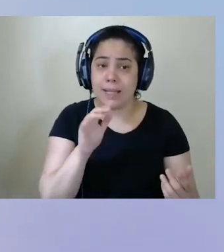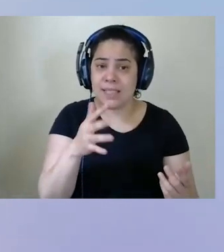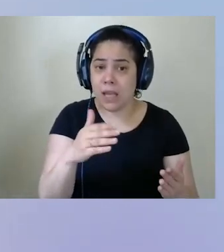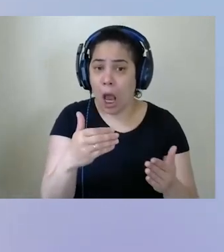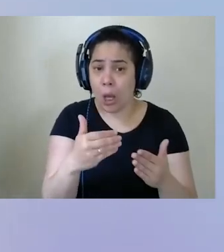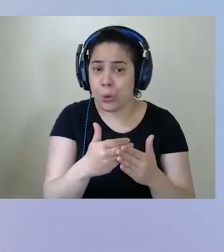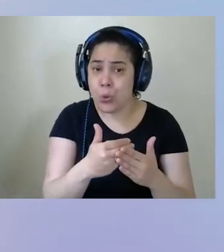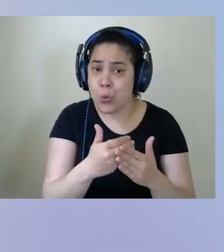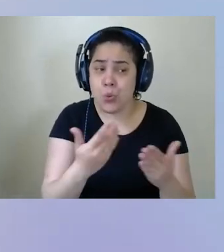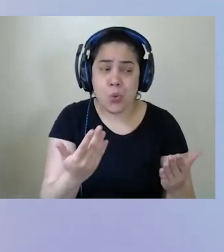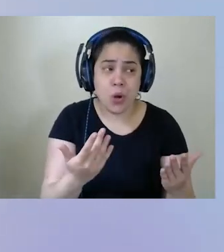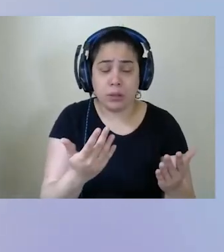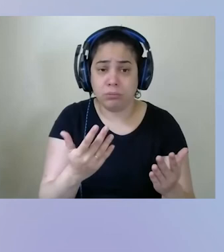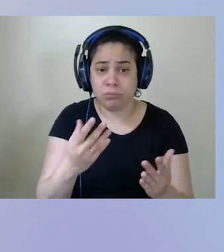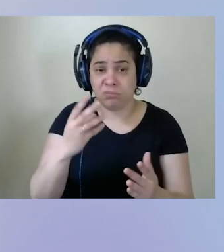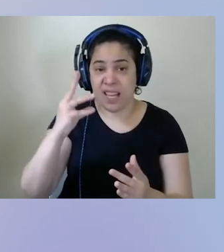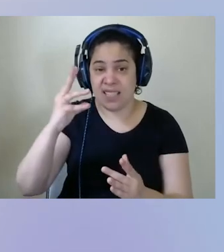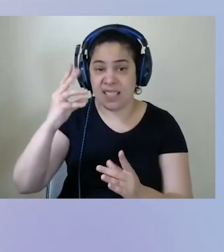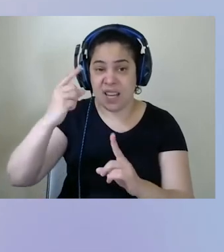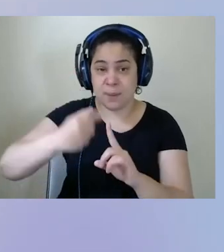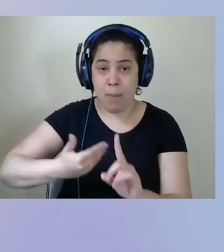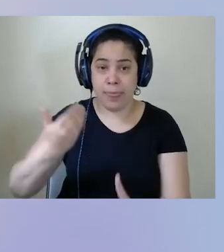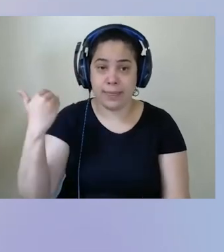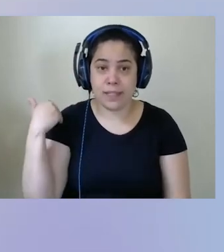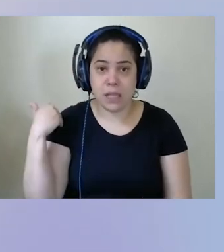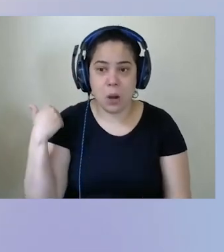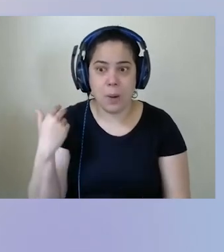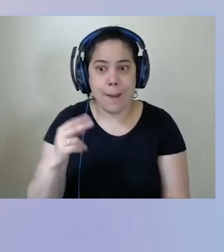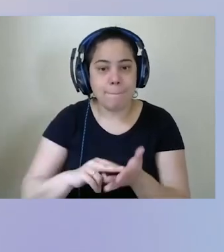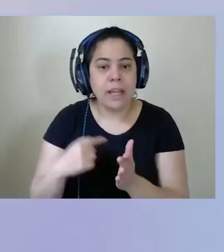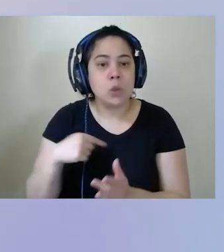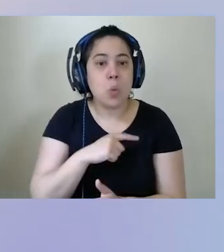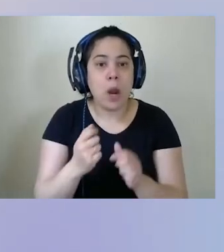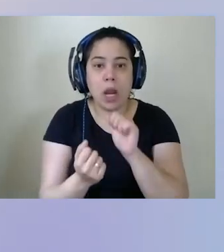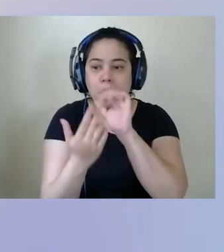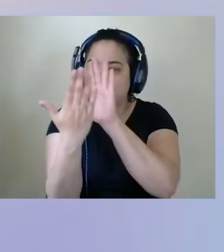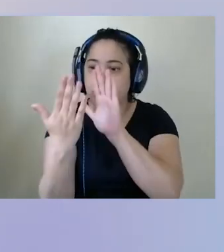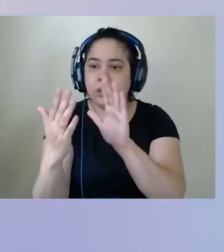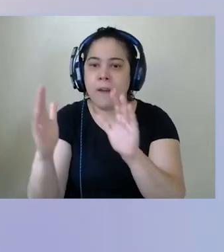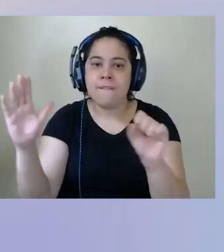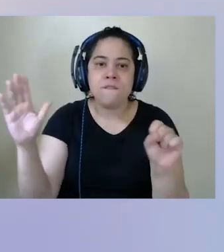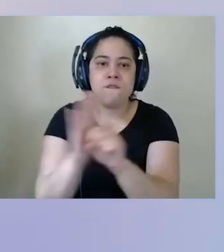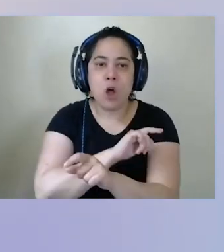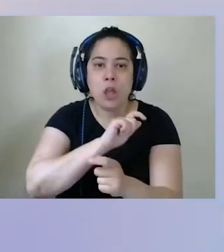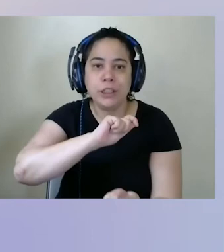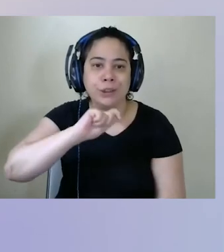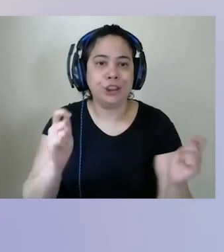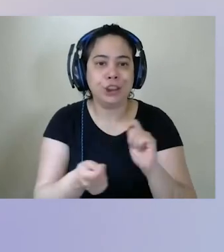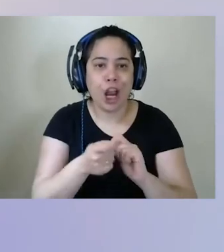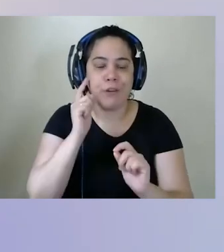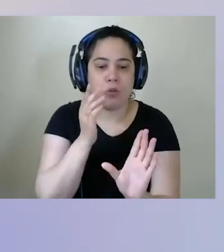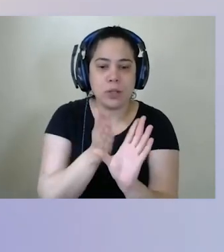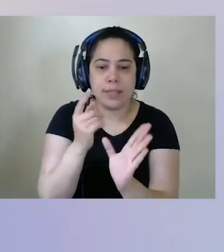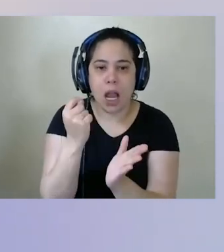data around for a long time. This is just changes the whole way of thinking about psychotherapy, for me anyway. And